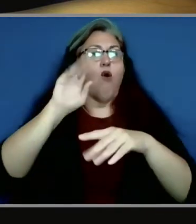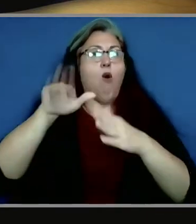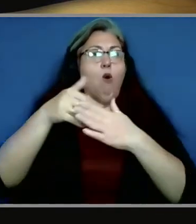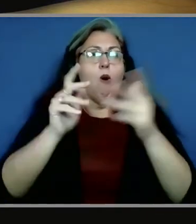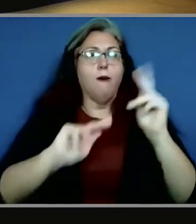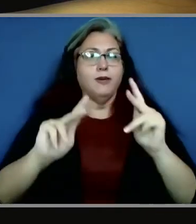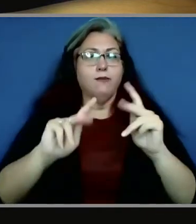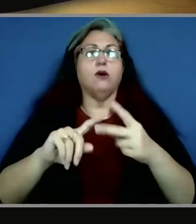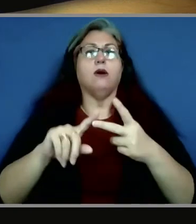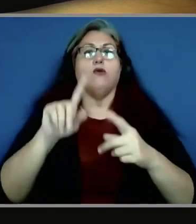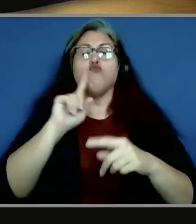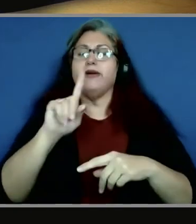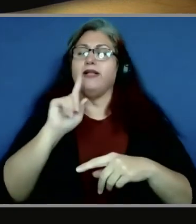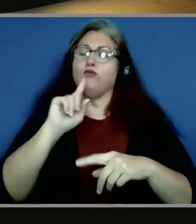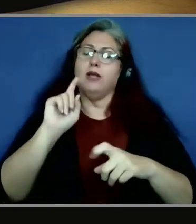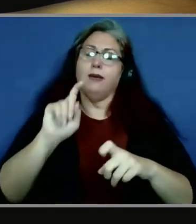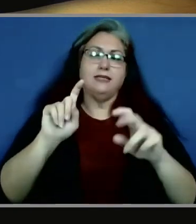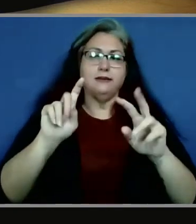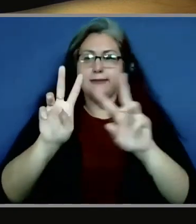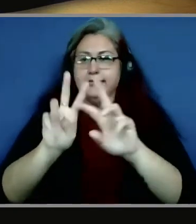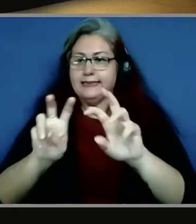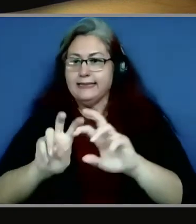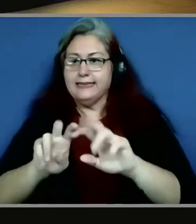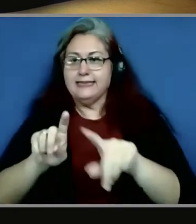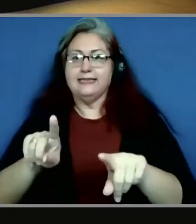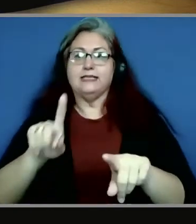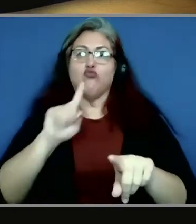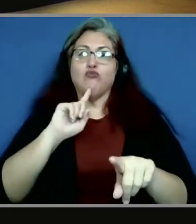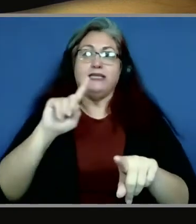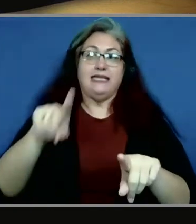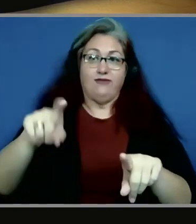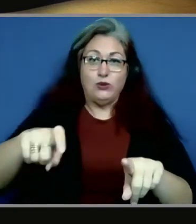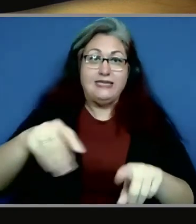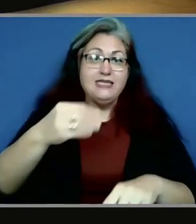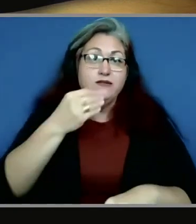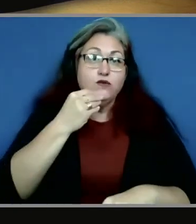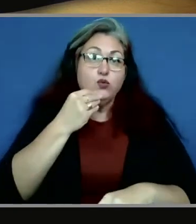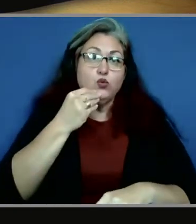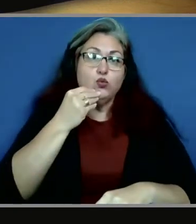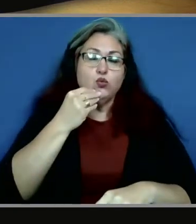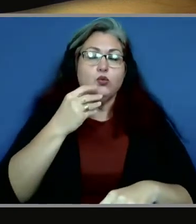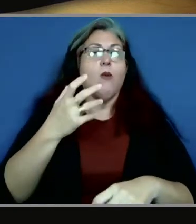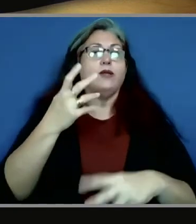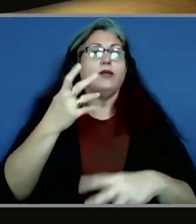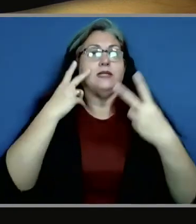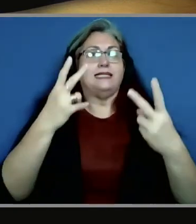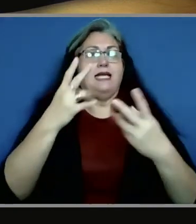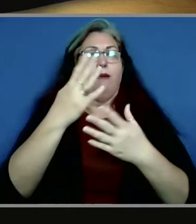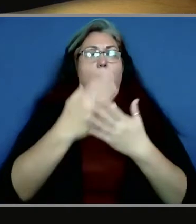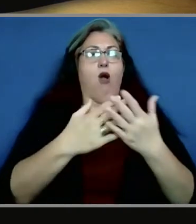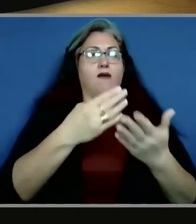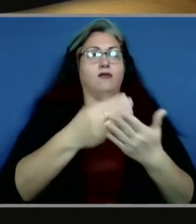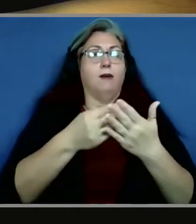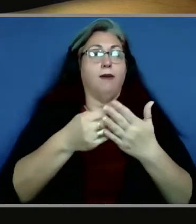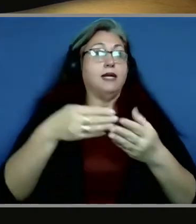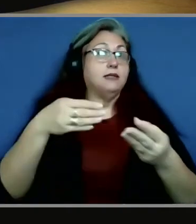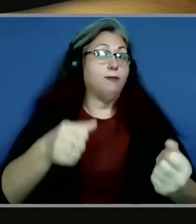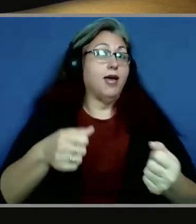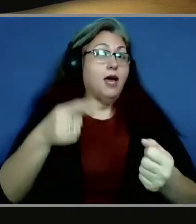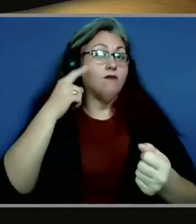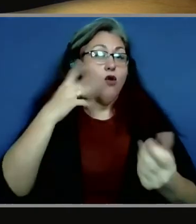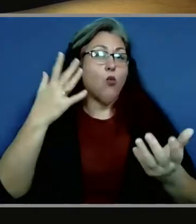need to really, really assist people who are in need of food. I would like to see part of this money spent on